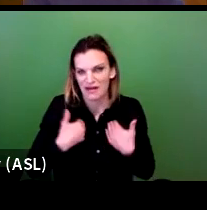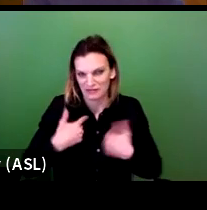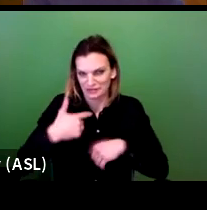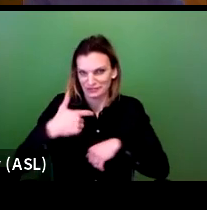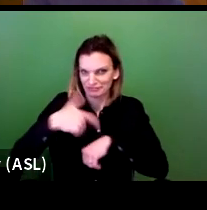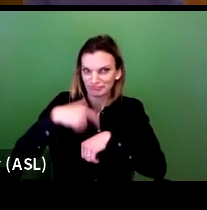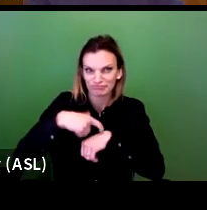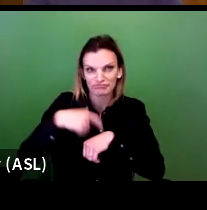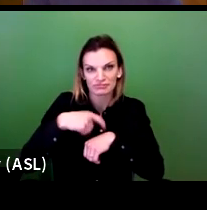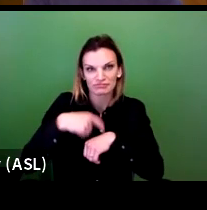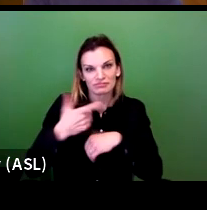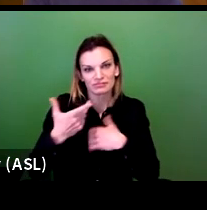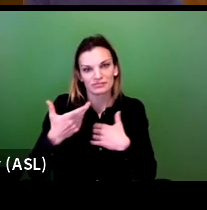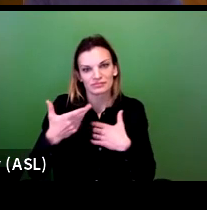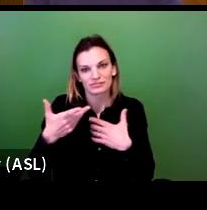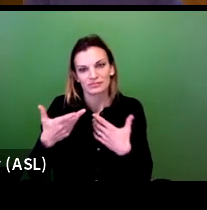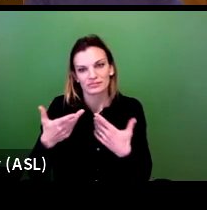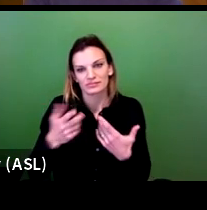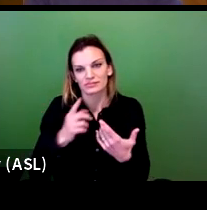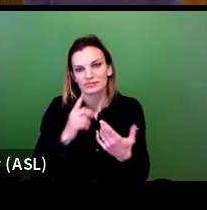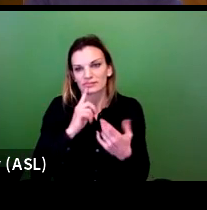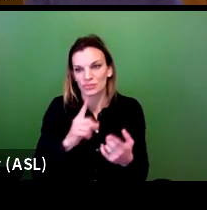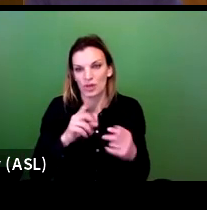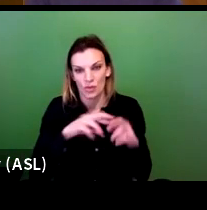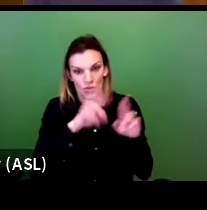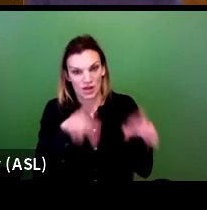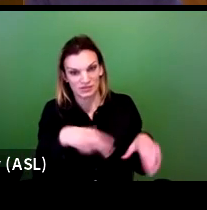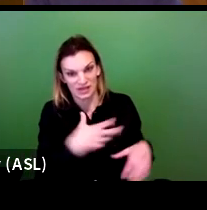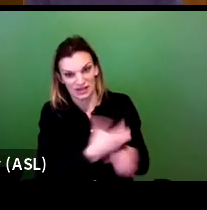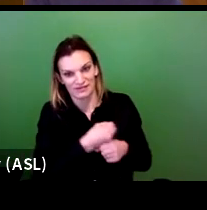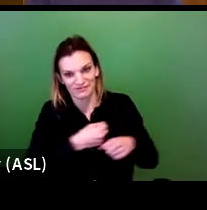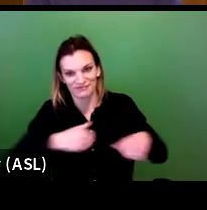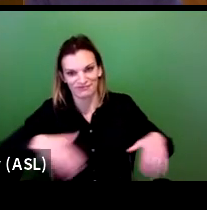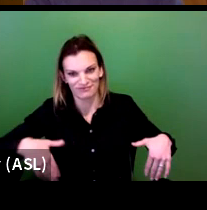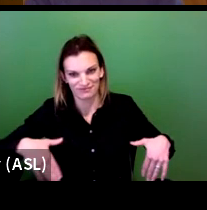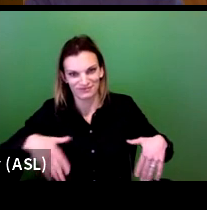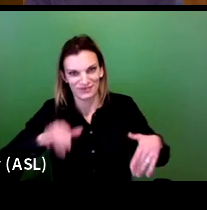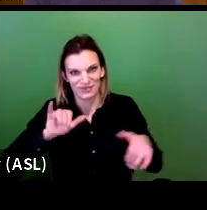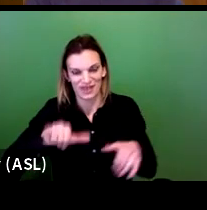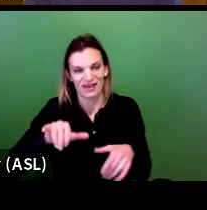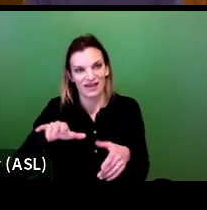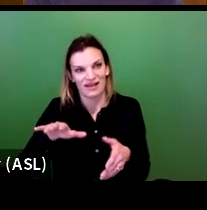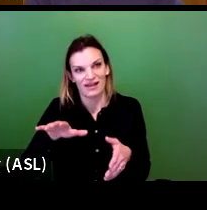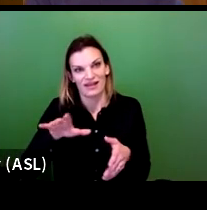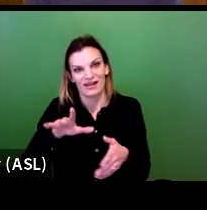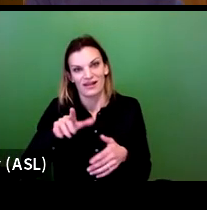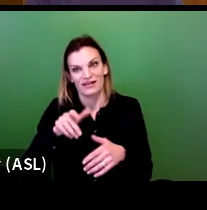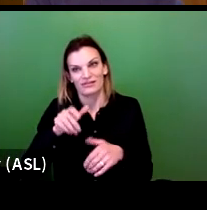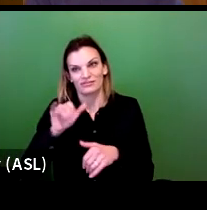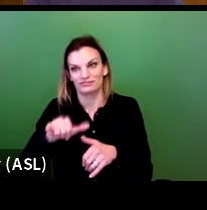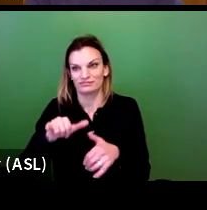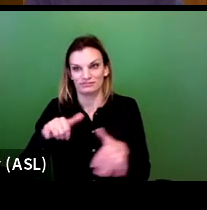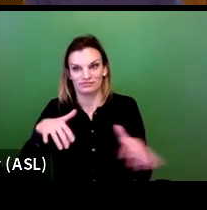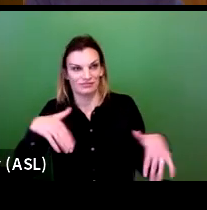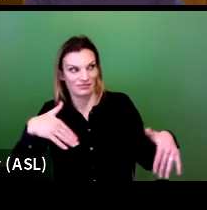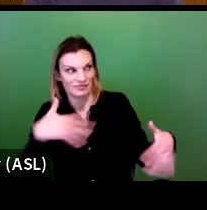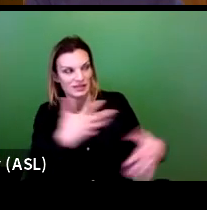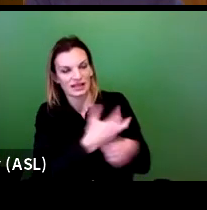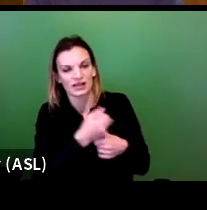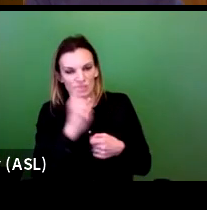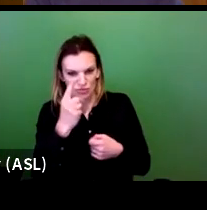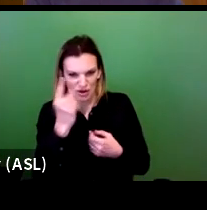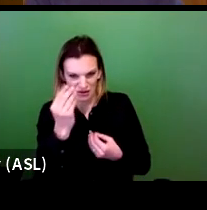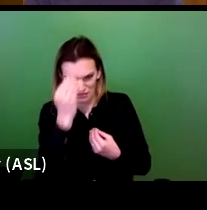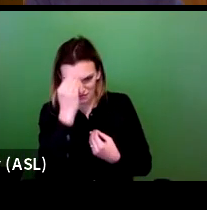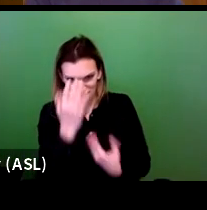do anything, because we literally have no resumes that have come in yet, and the deadline hasn't actually been met yet. So just kind of wanted to offer that